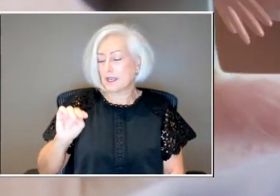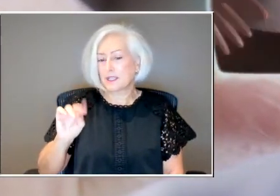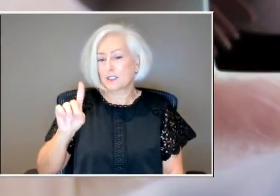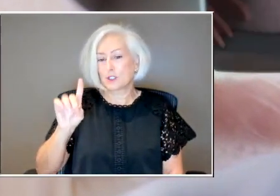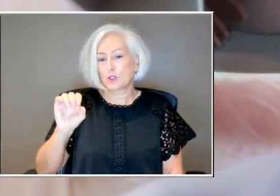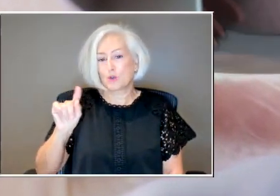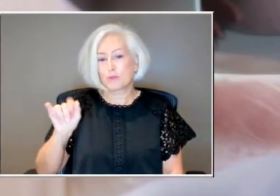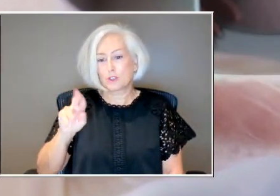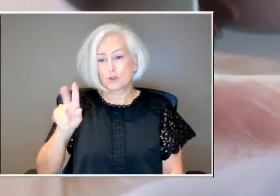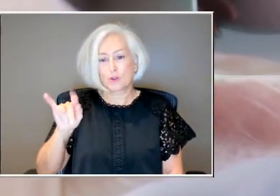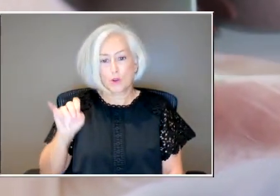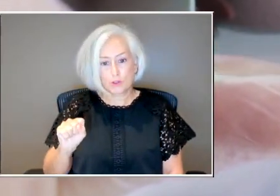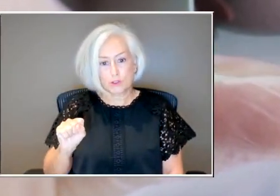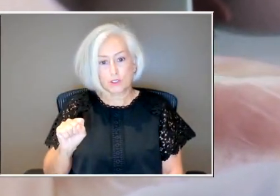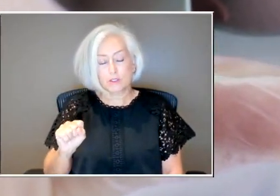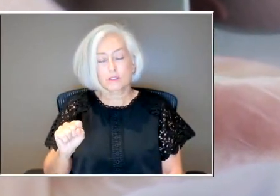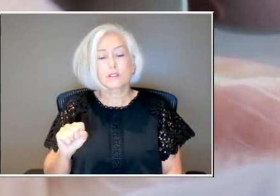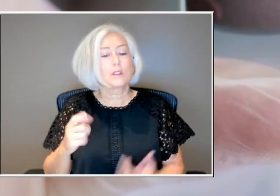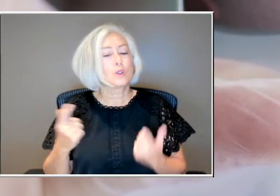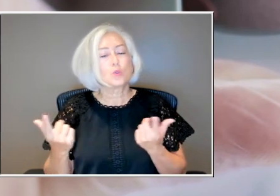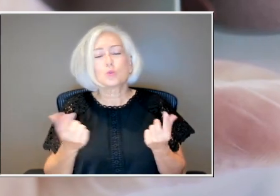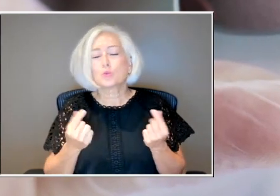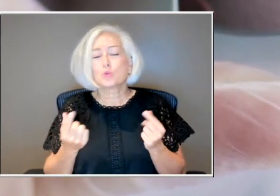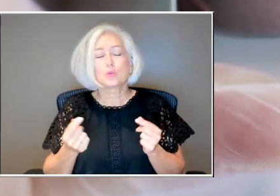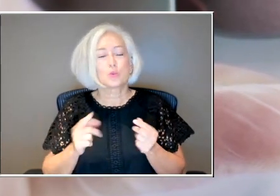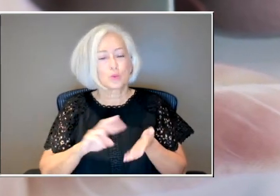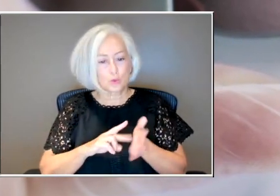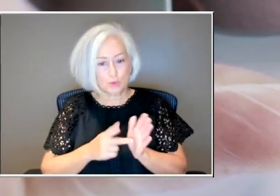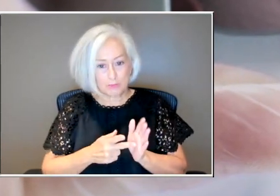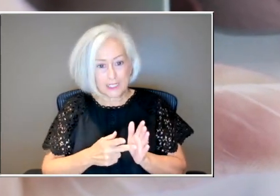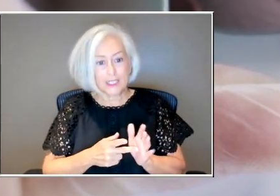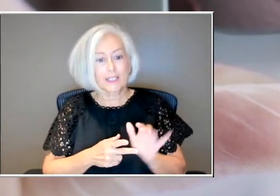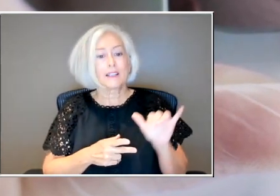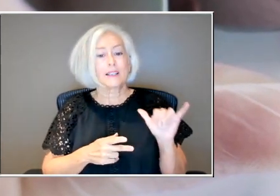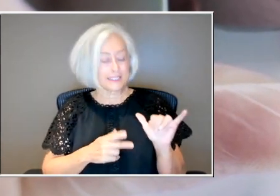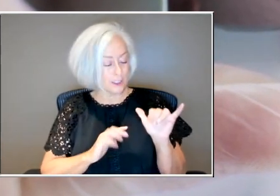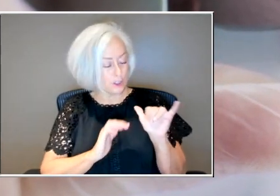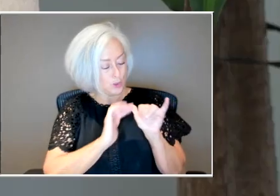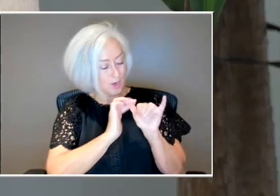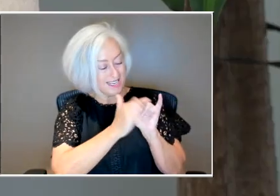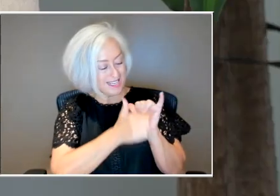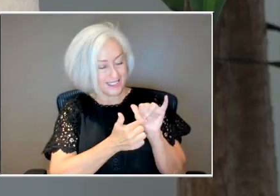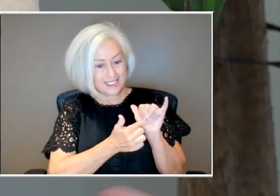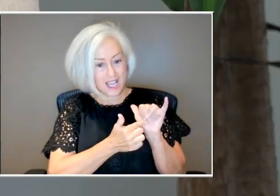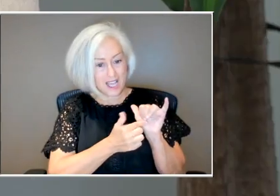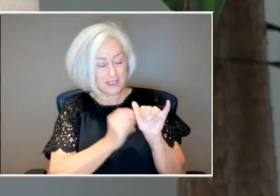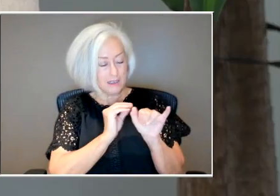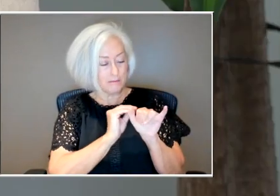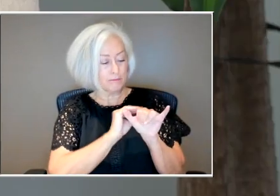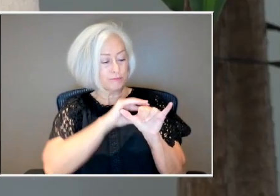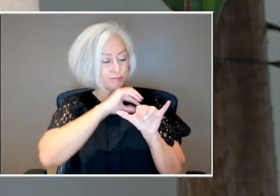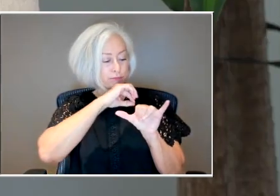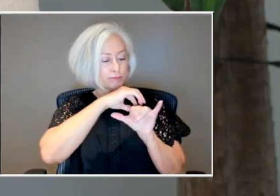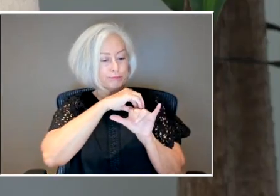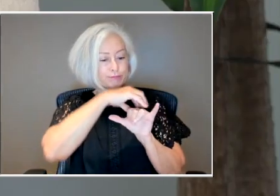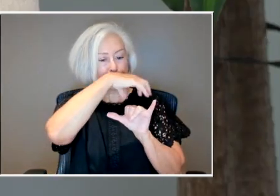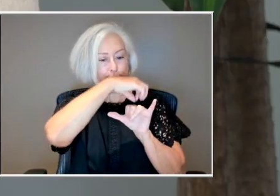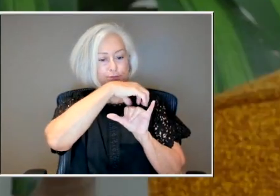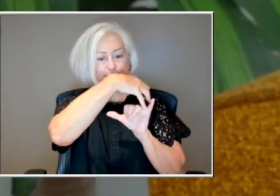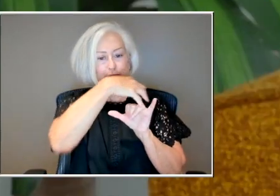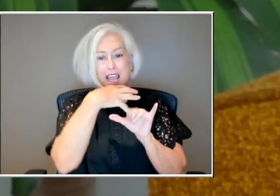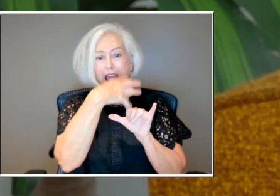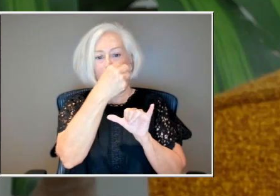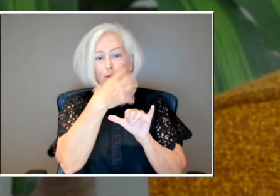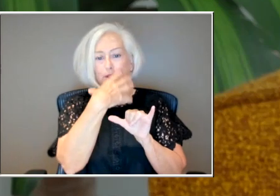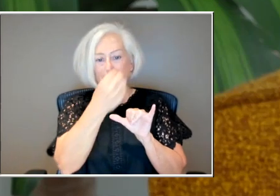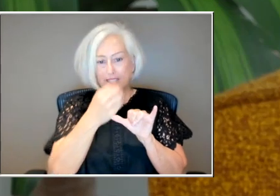where tissue that lines the uterus grows outside the uterus. Abby saw her doctor. She dismissed the idea that I might have it,